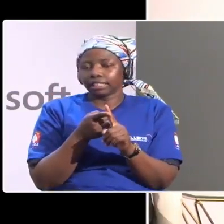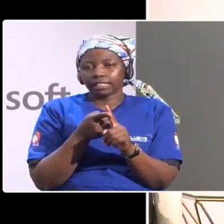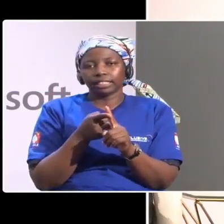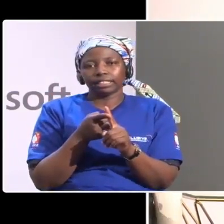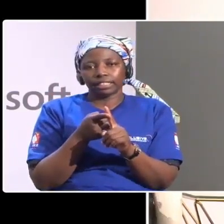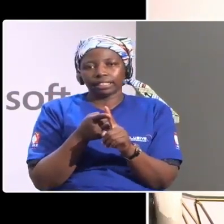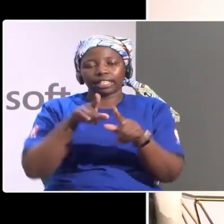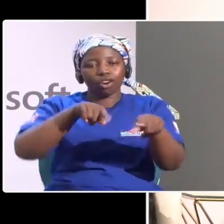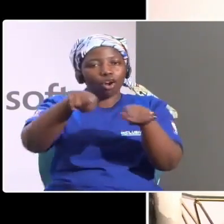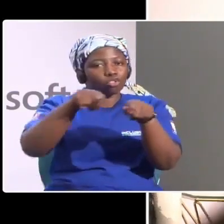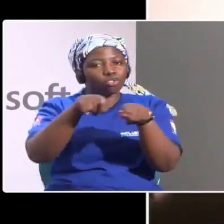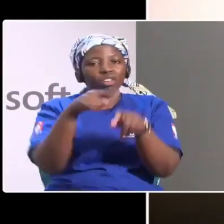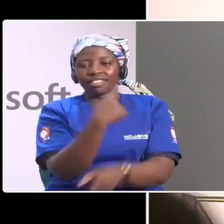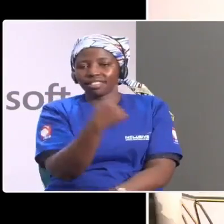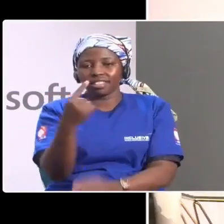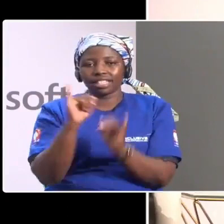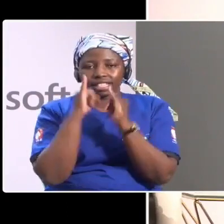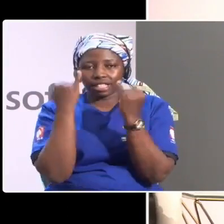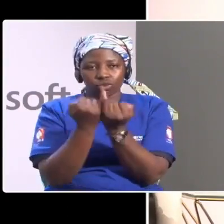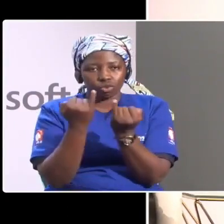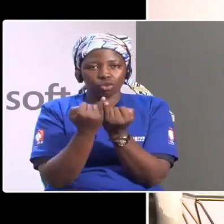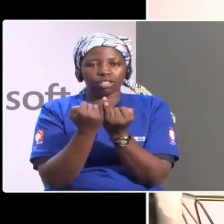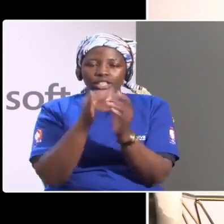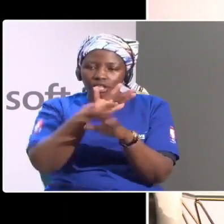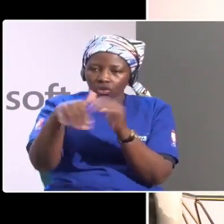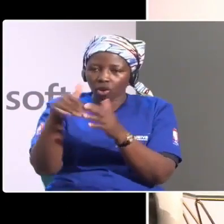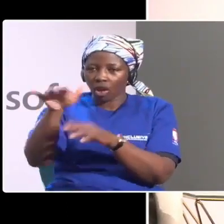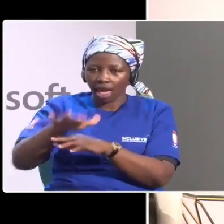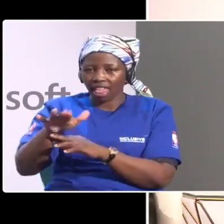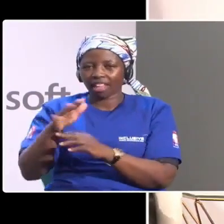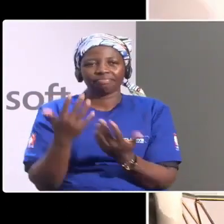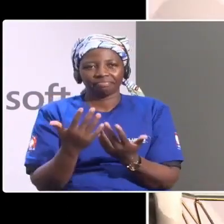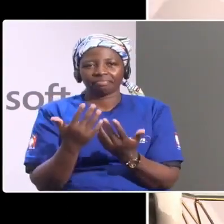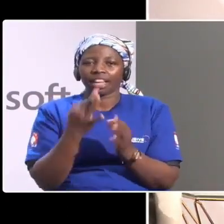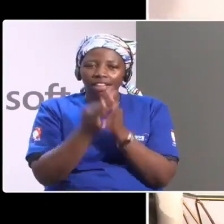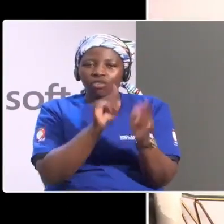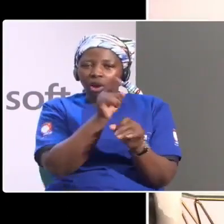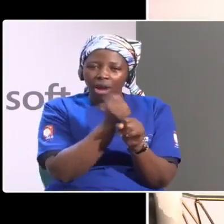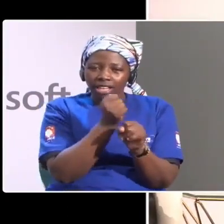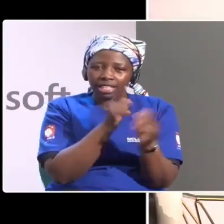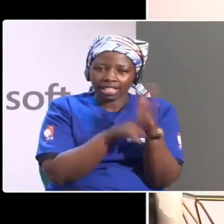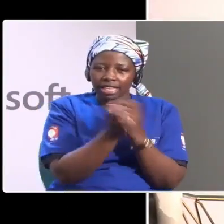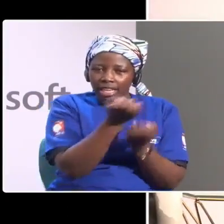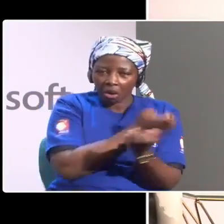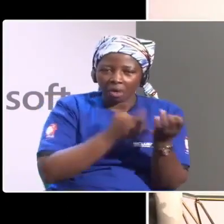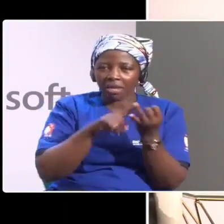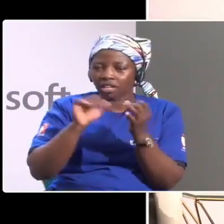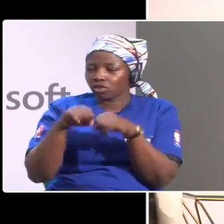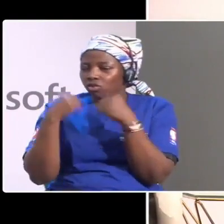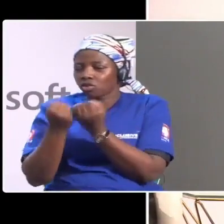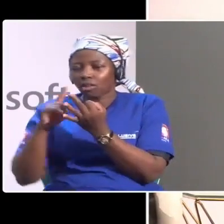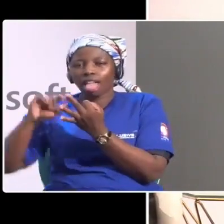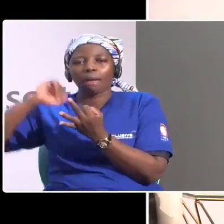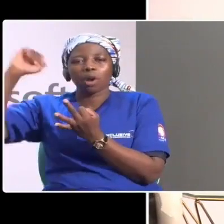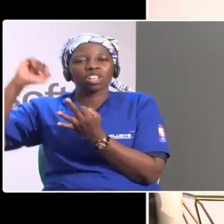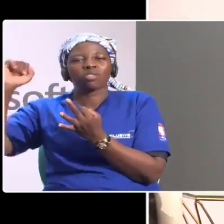covers every entity in every context, be it that you are in an economic, social, political,